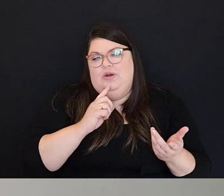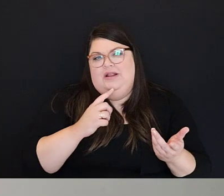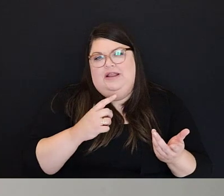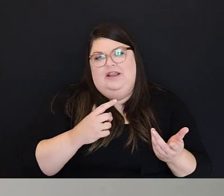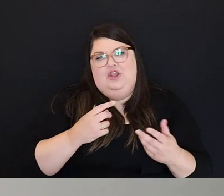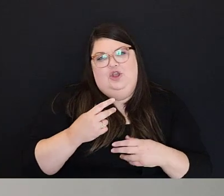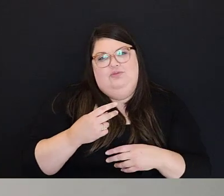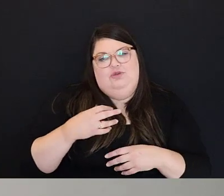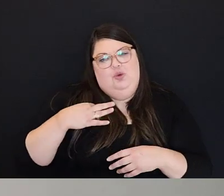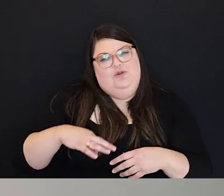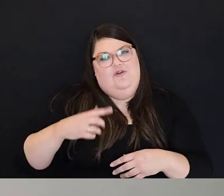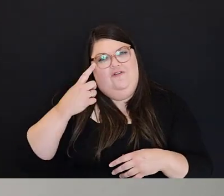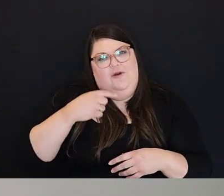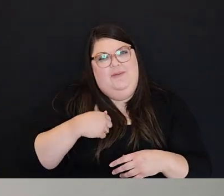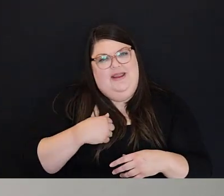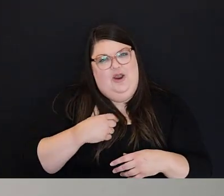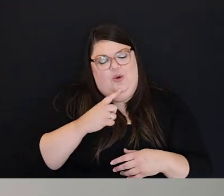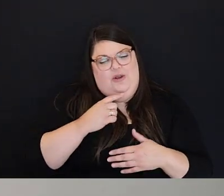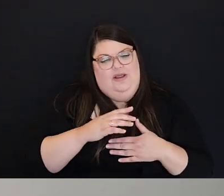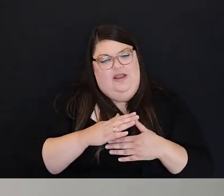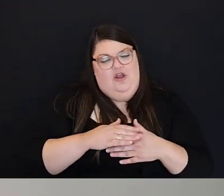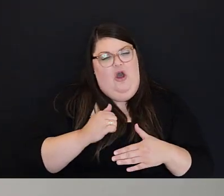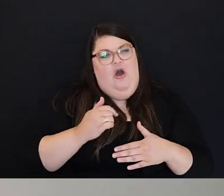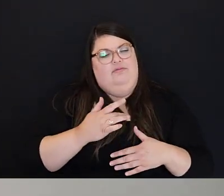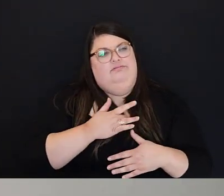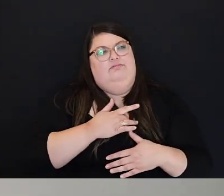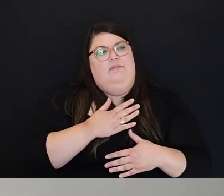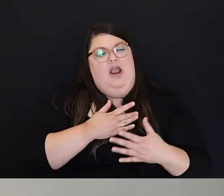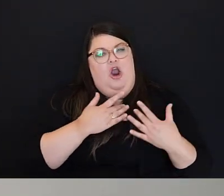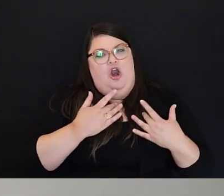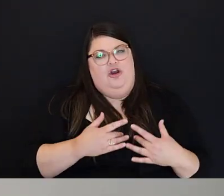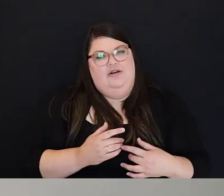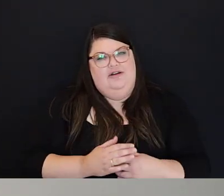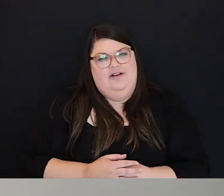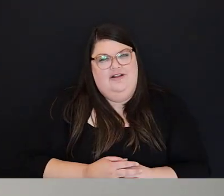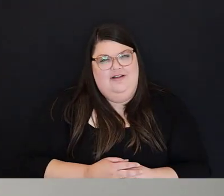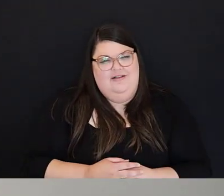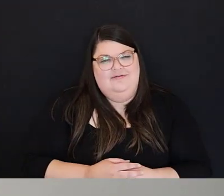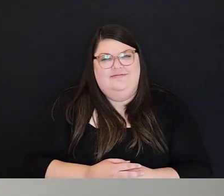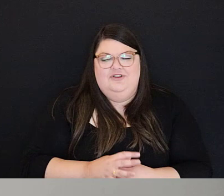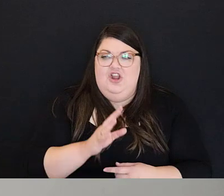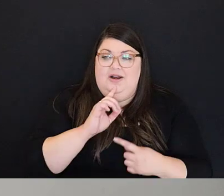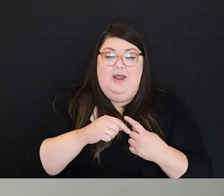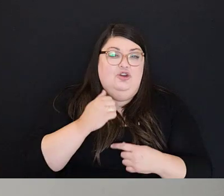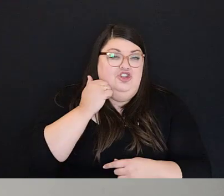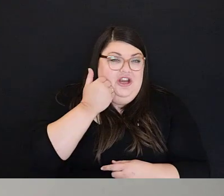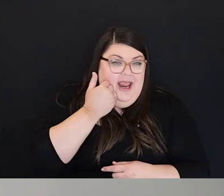to my heart because of how you were speaking about shame and blame and letting that dissipate.